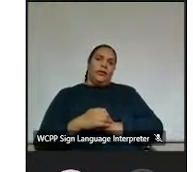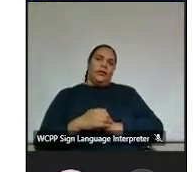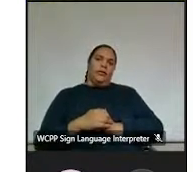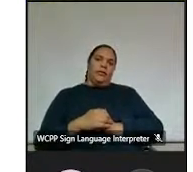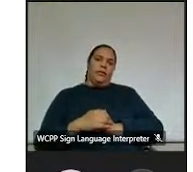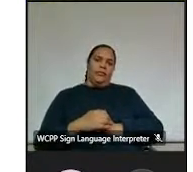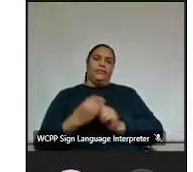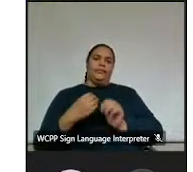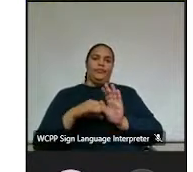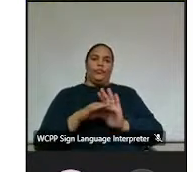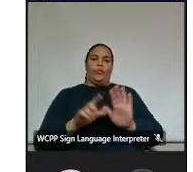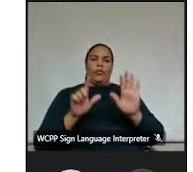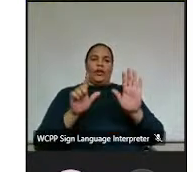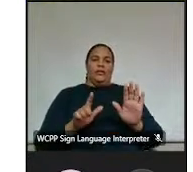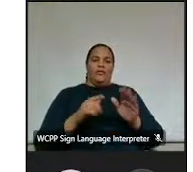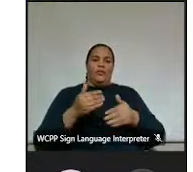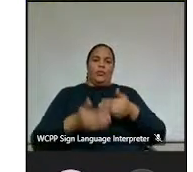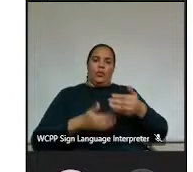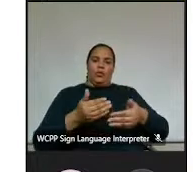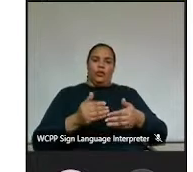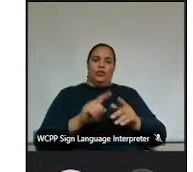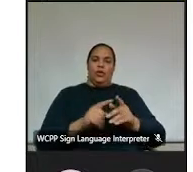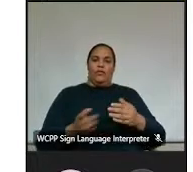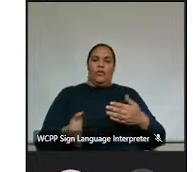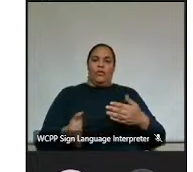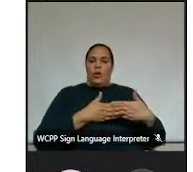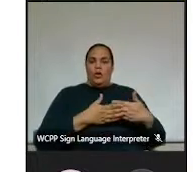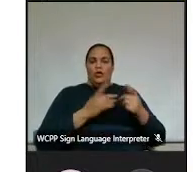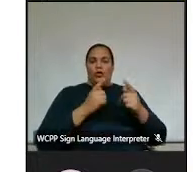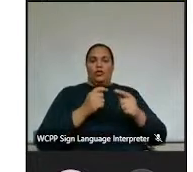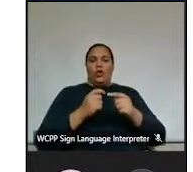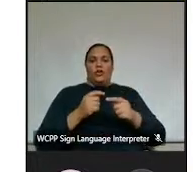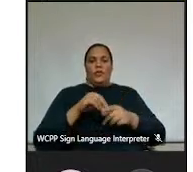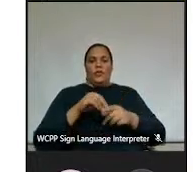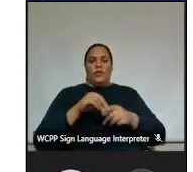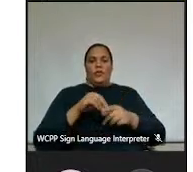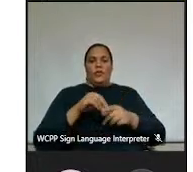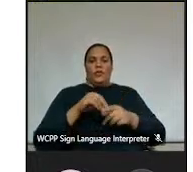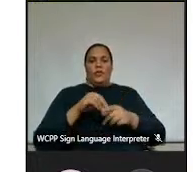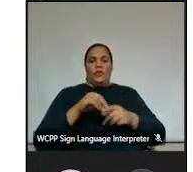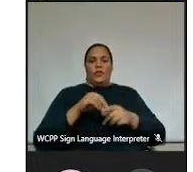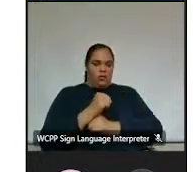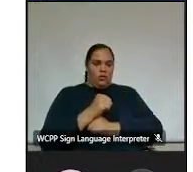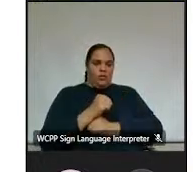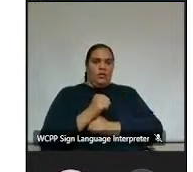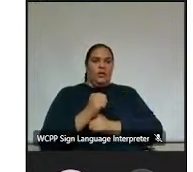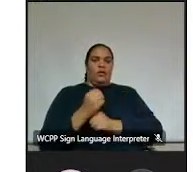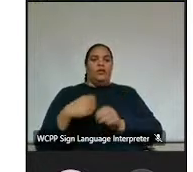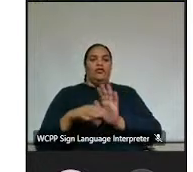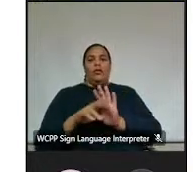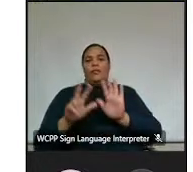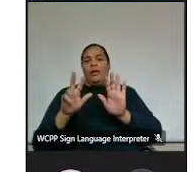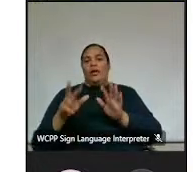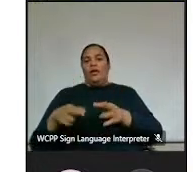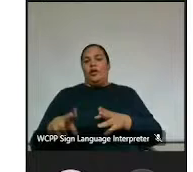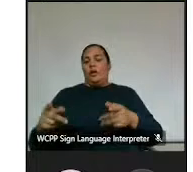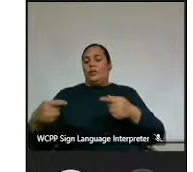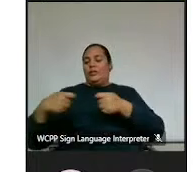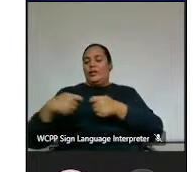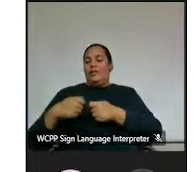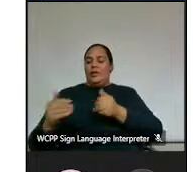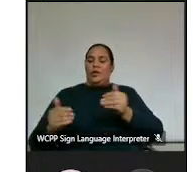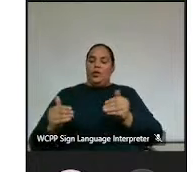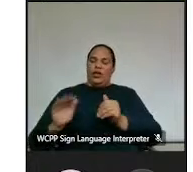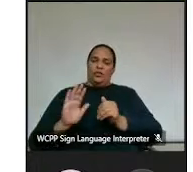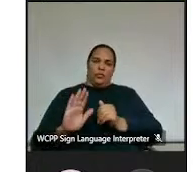In chapter seven, procedures of closure of transport infrastructure. In chapter eight, road subsidy